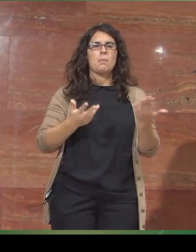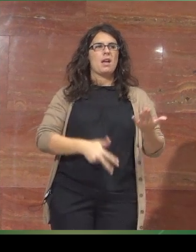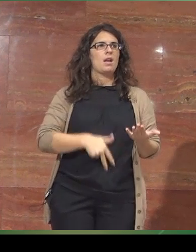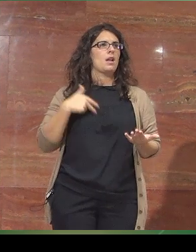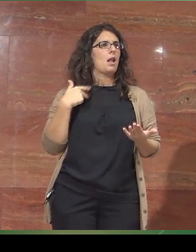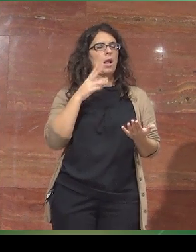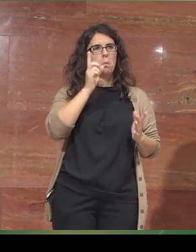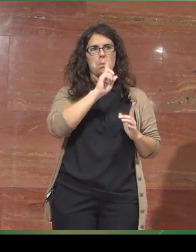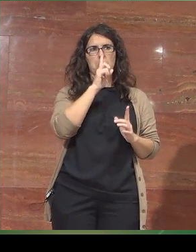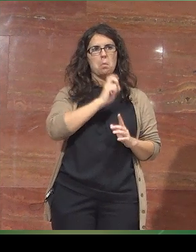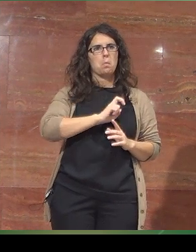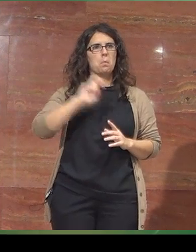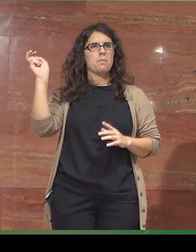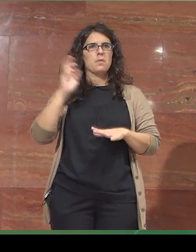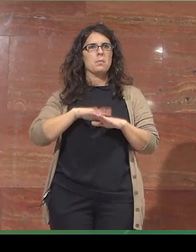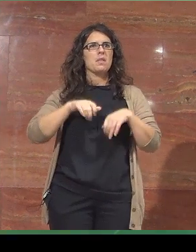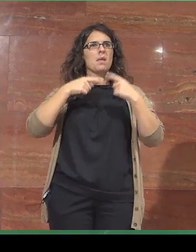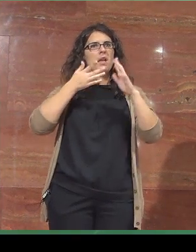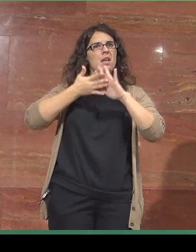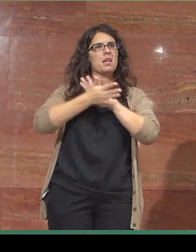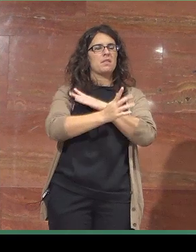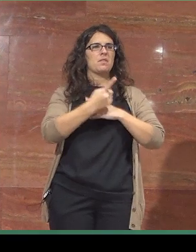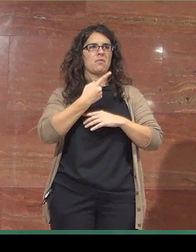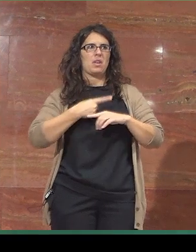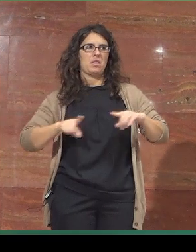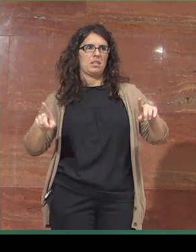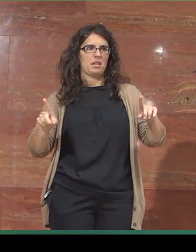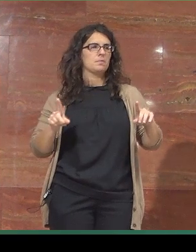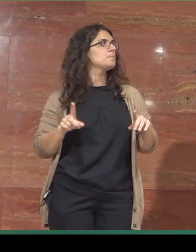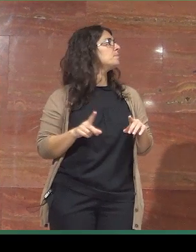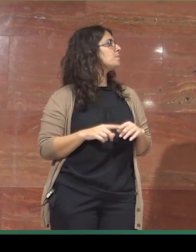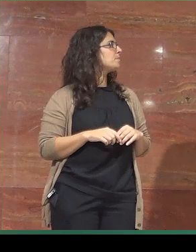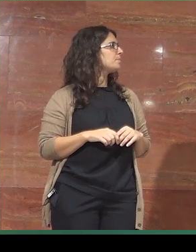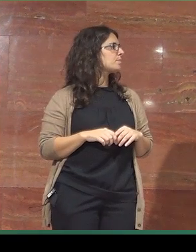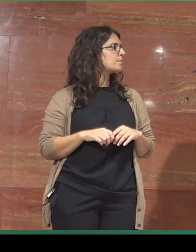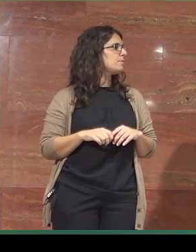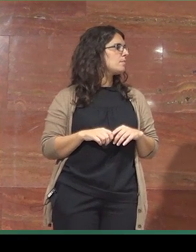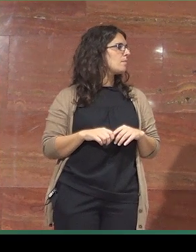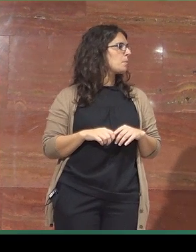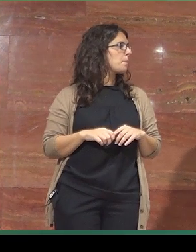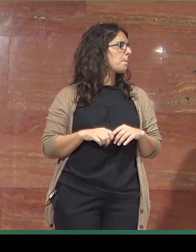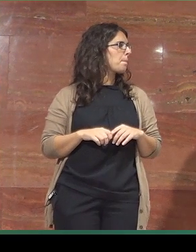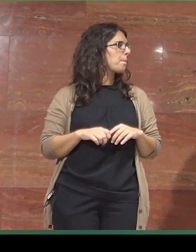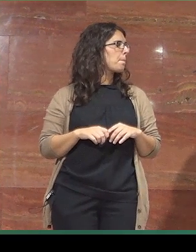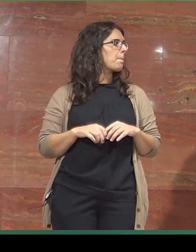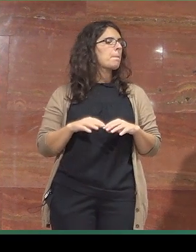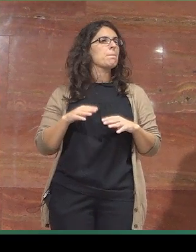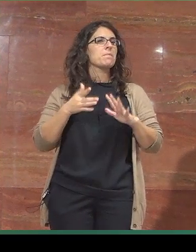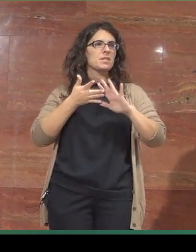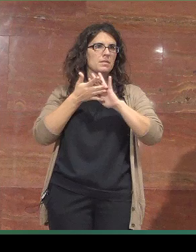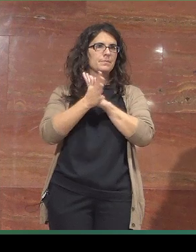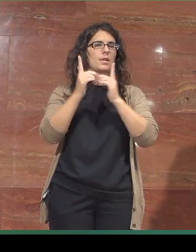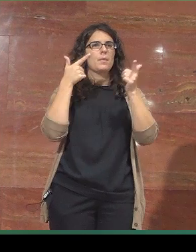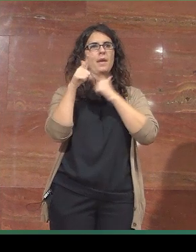all. The semiotic of the cheap travel, of young travel, of so. And